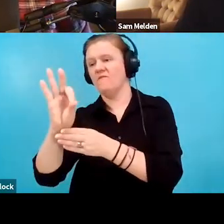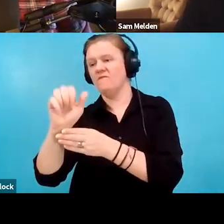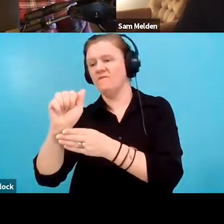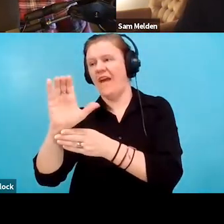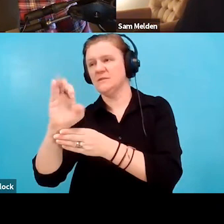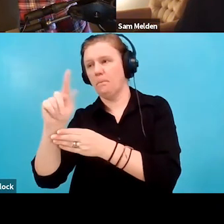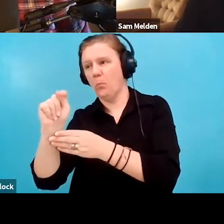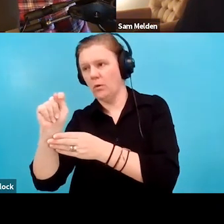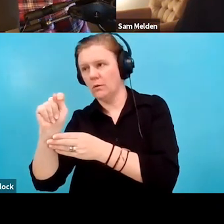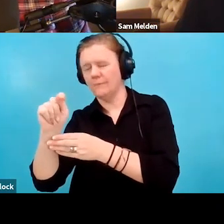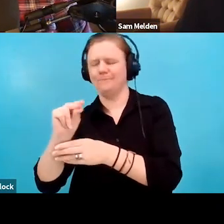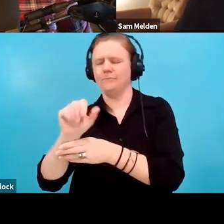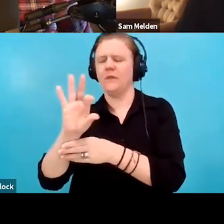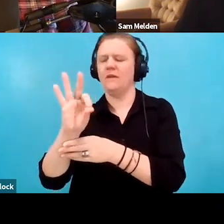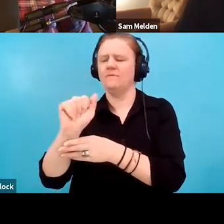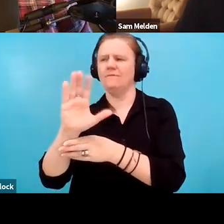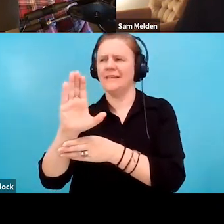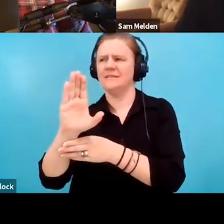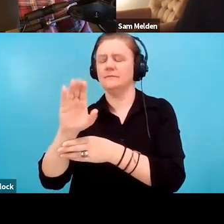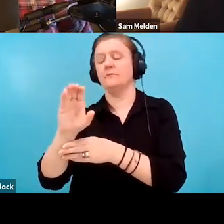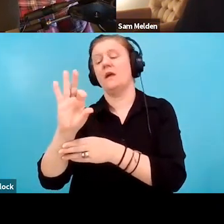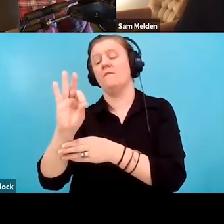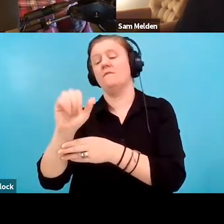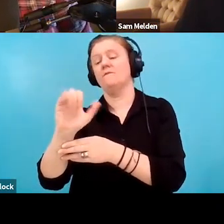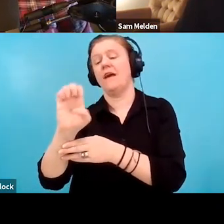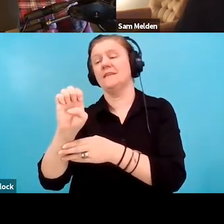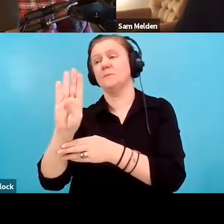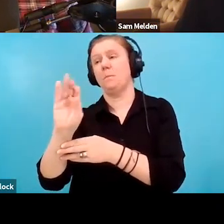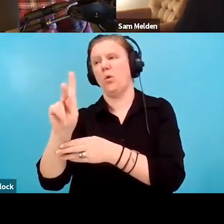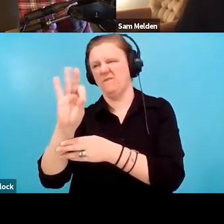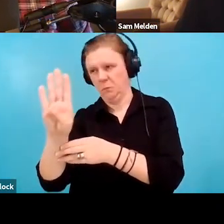things like alternate audio tracks. So for example,